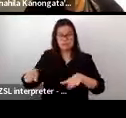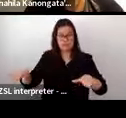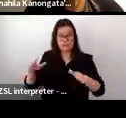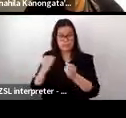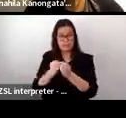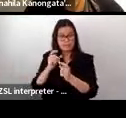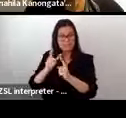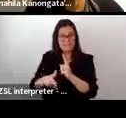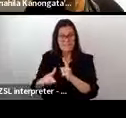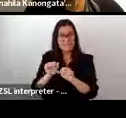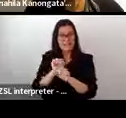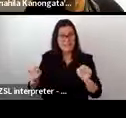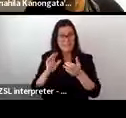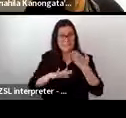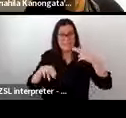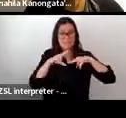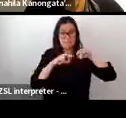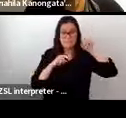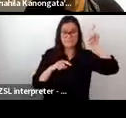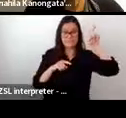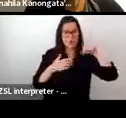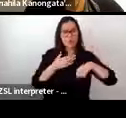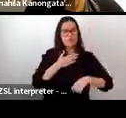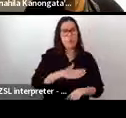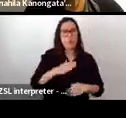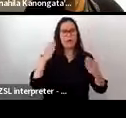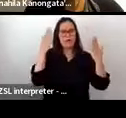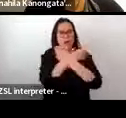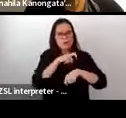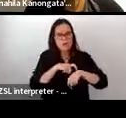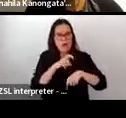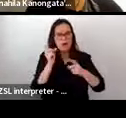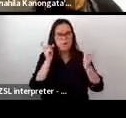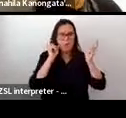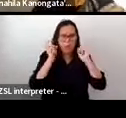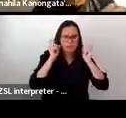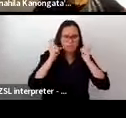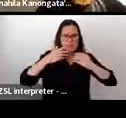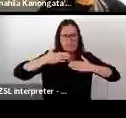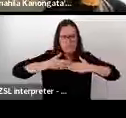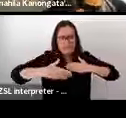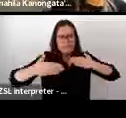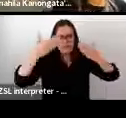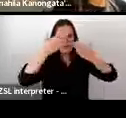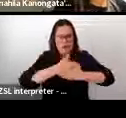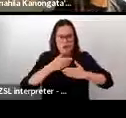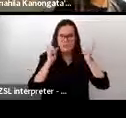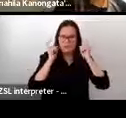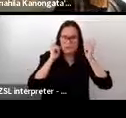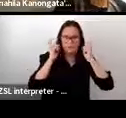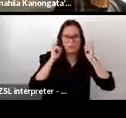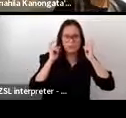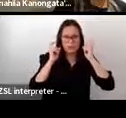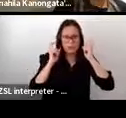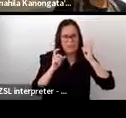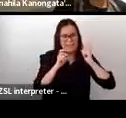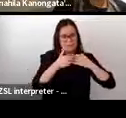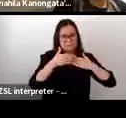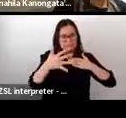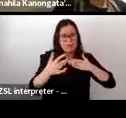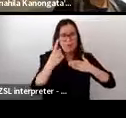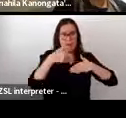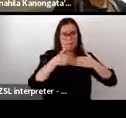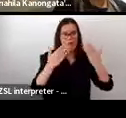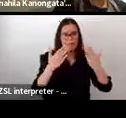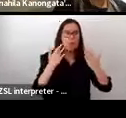lie awake at night worrying what will happen to their child after they've died. Now they must endlessly fight barriers one